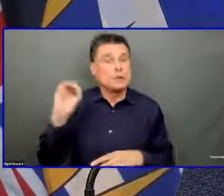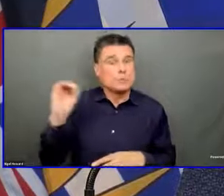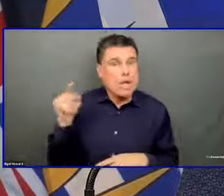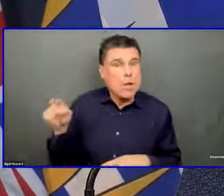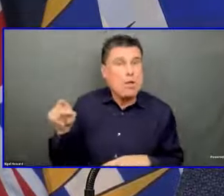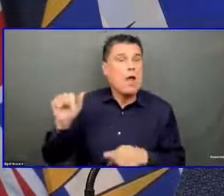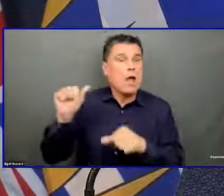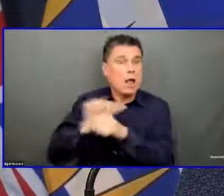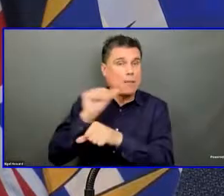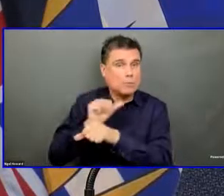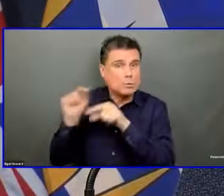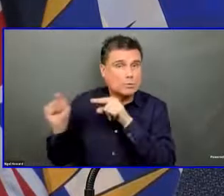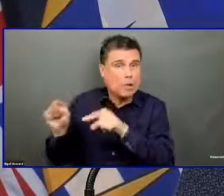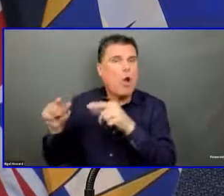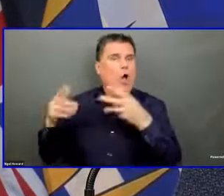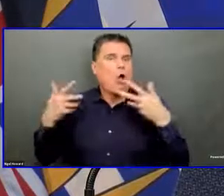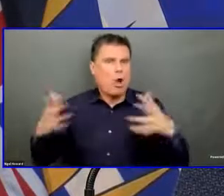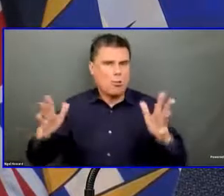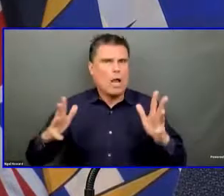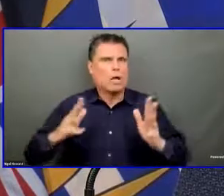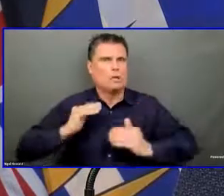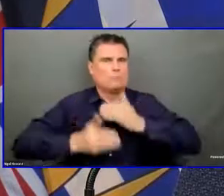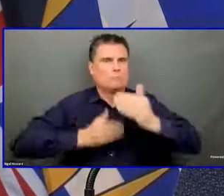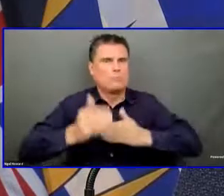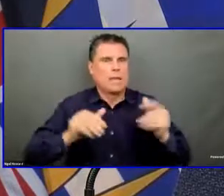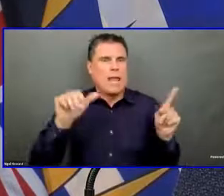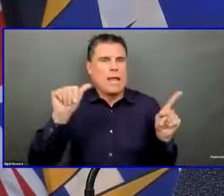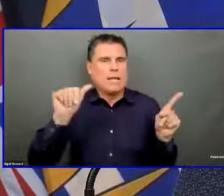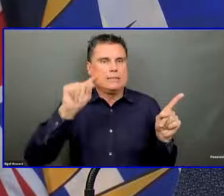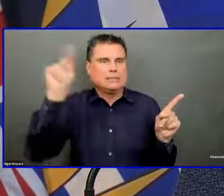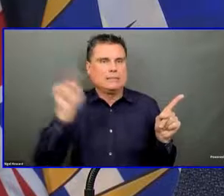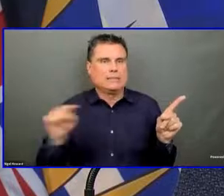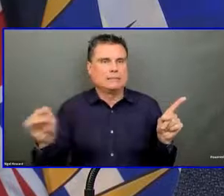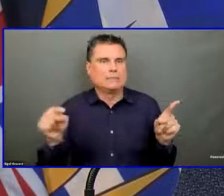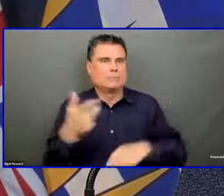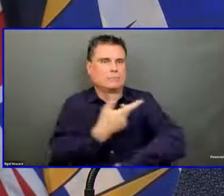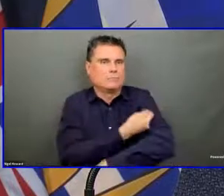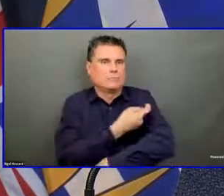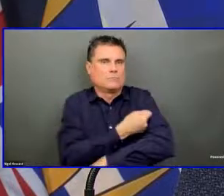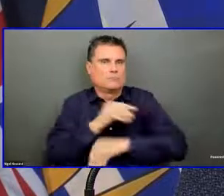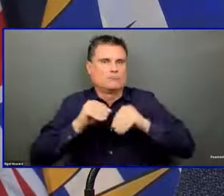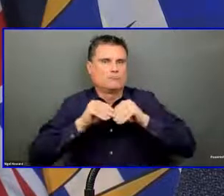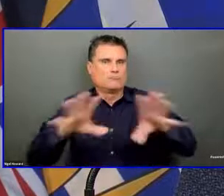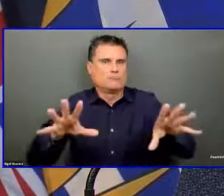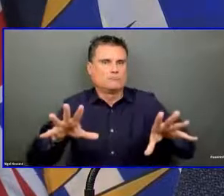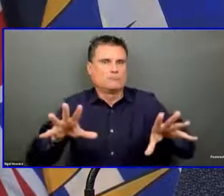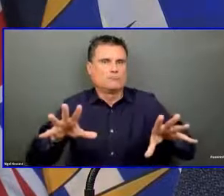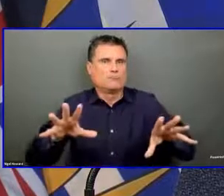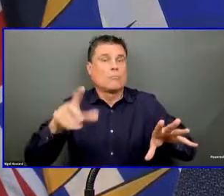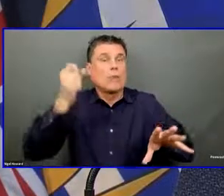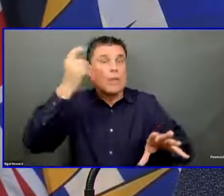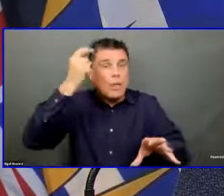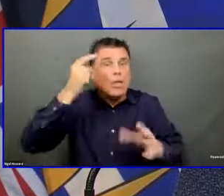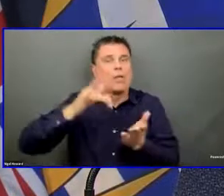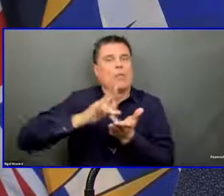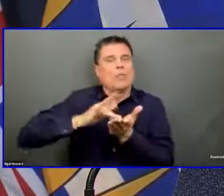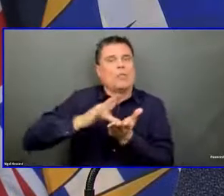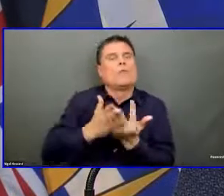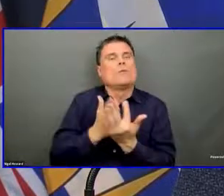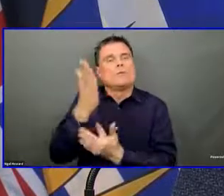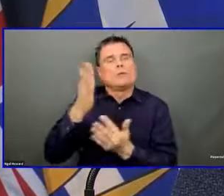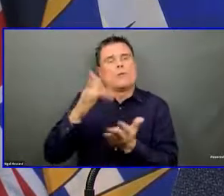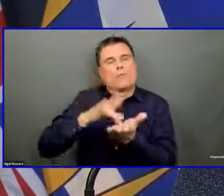vaccine being delivered in pharmacies. Is that something that that BC is considering as it rolls out this dose to the general